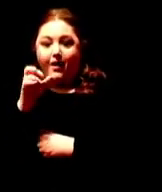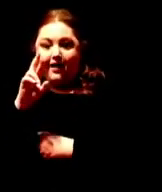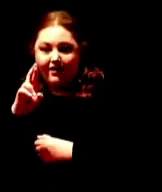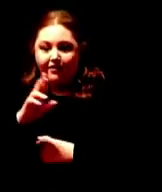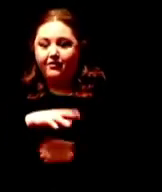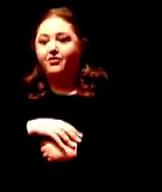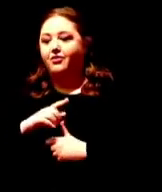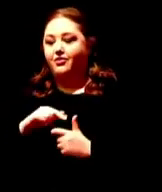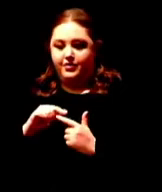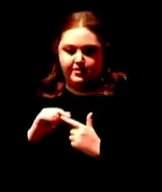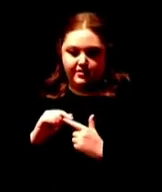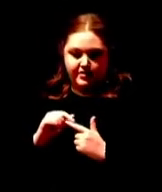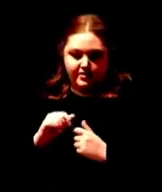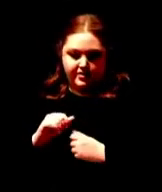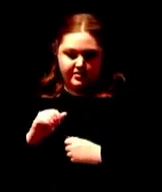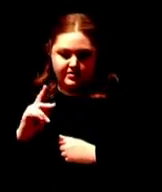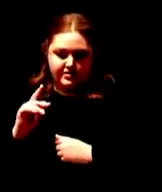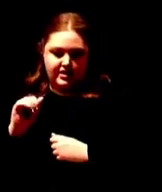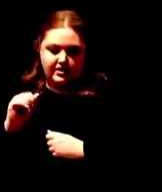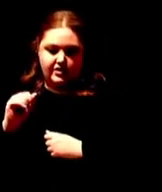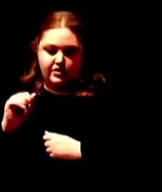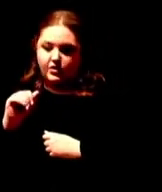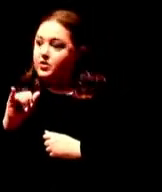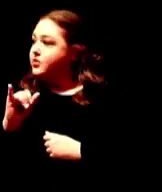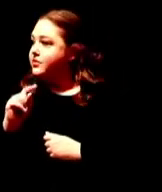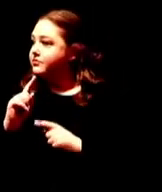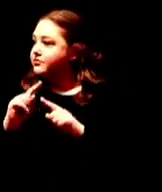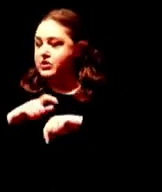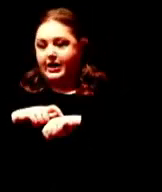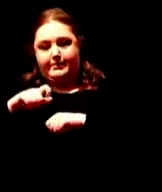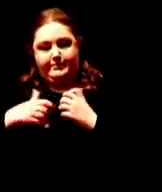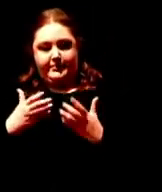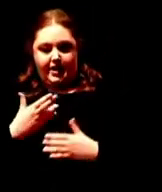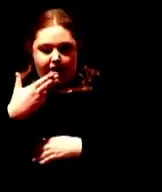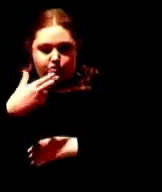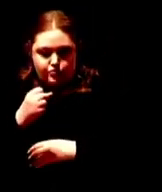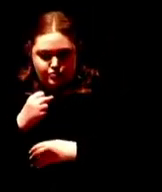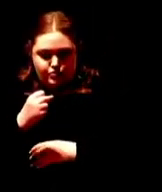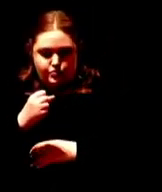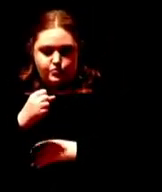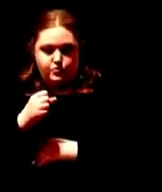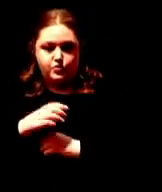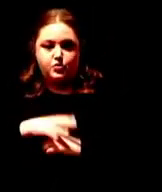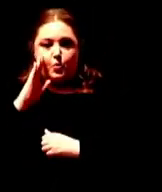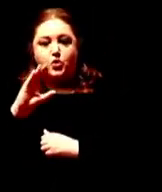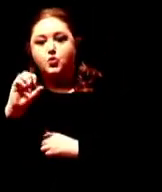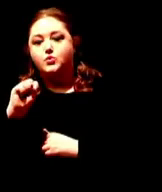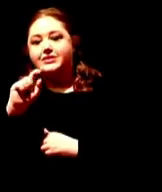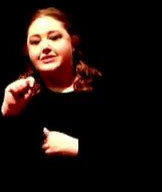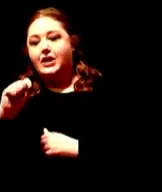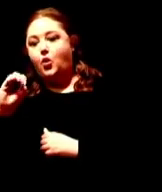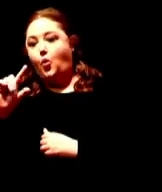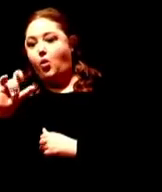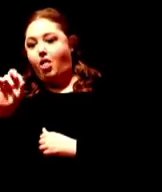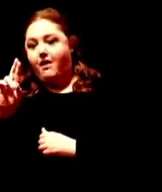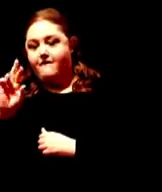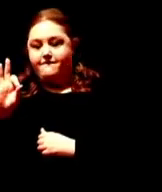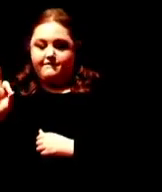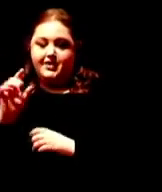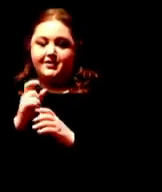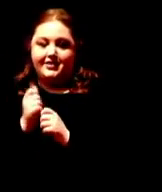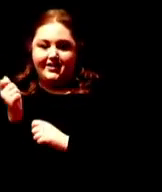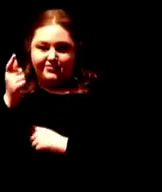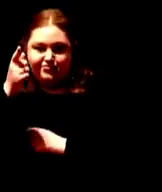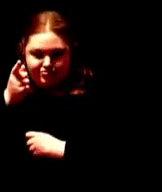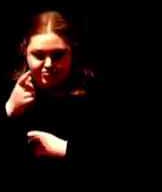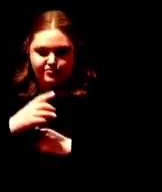debate, as well as philanthropy and youth during her time at Fargo South. She's going to be attending St. Olaf College next year, and although her major is